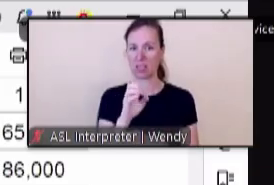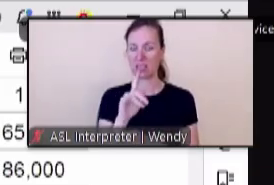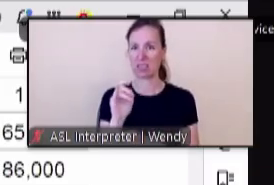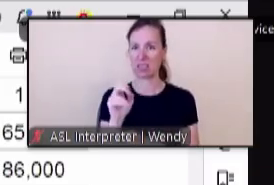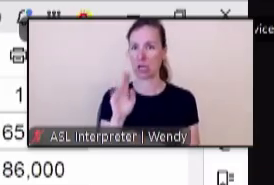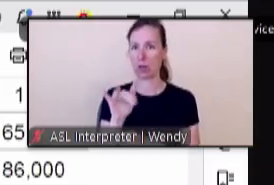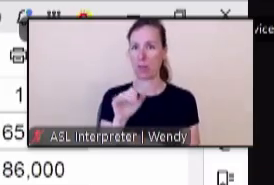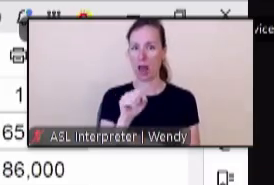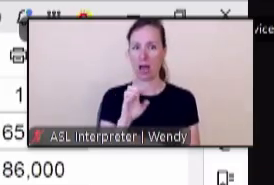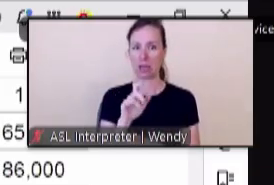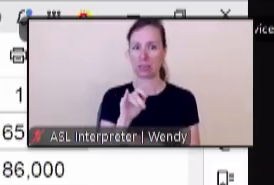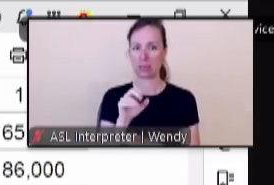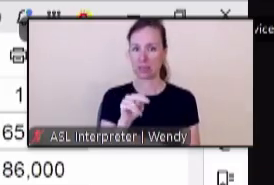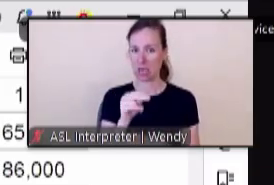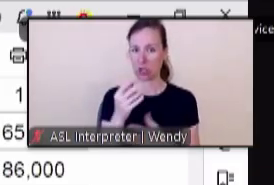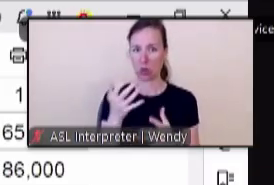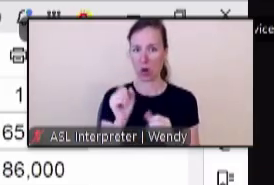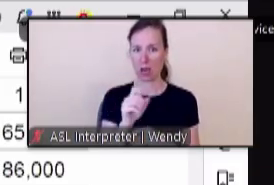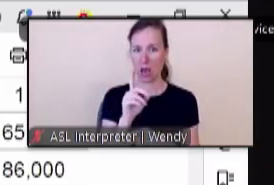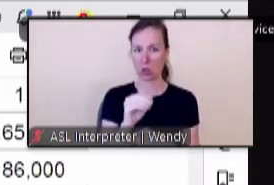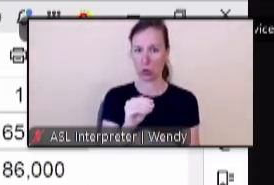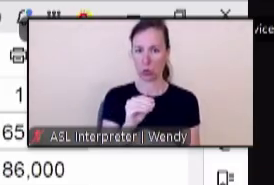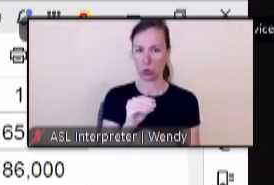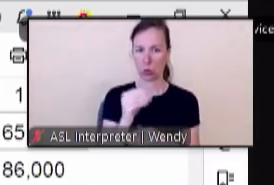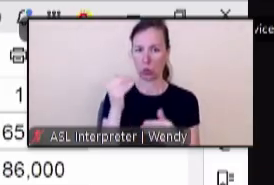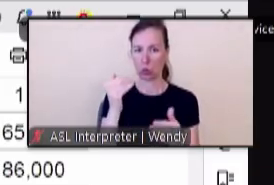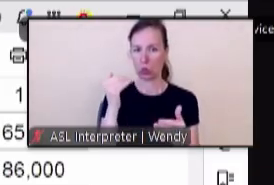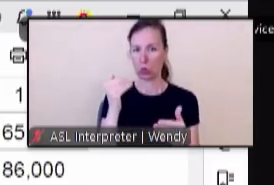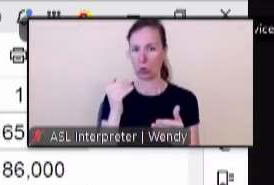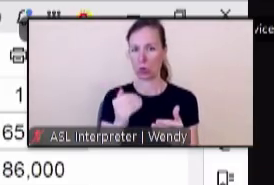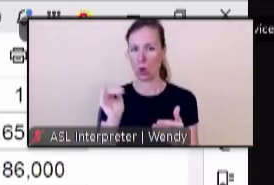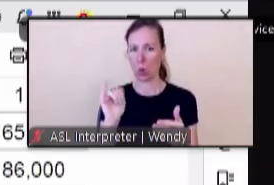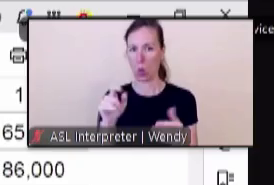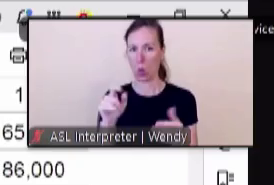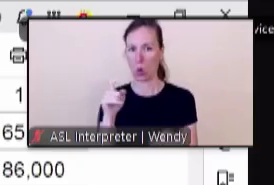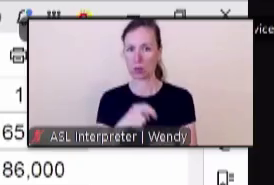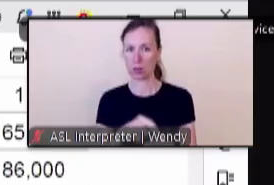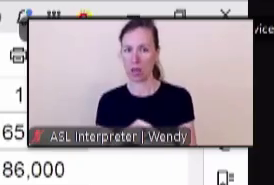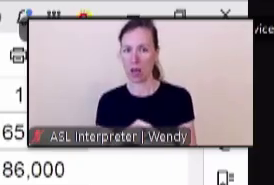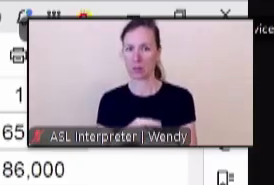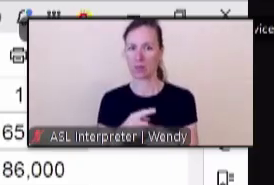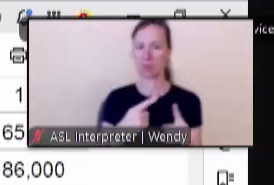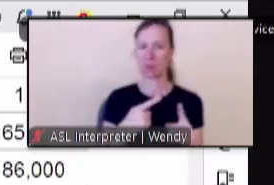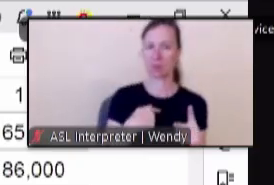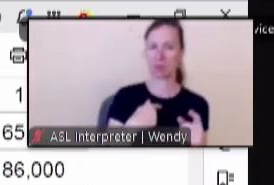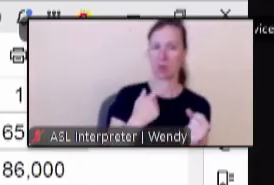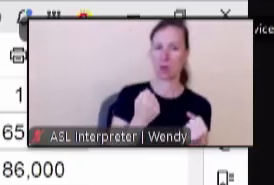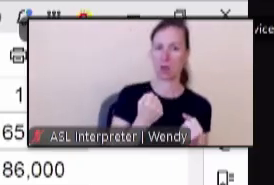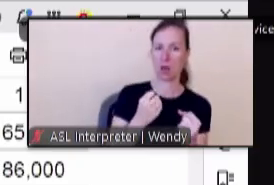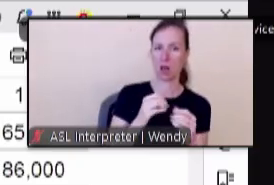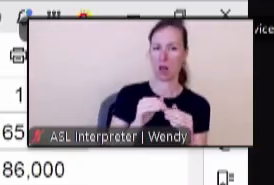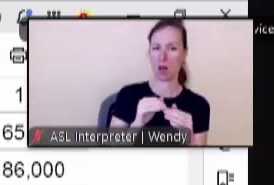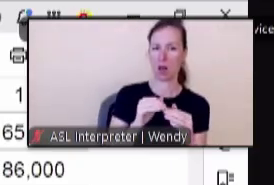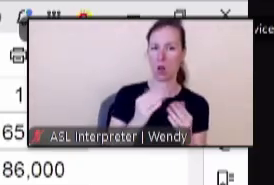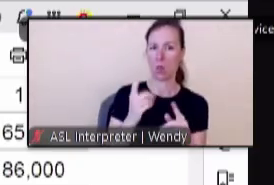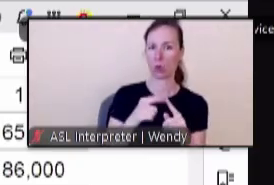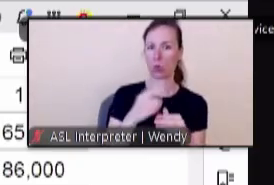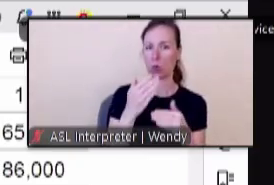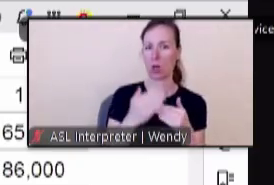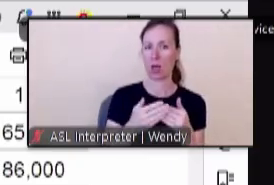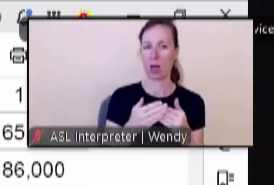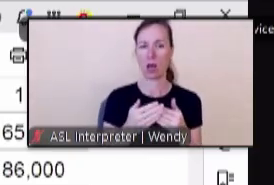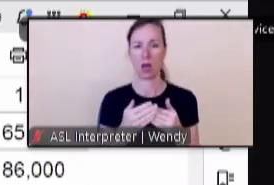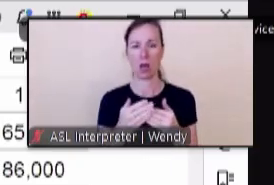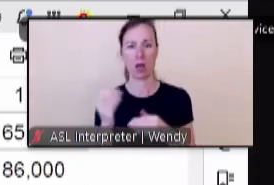section if that's fine. Yeah, I've held off until the end of this. So, okay. Here we go.